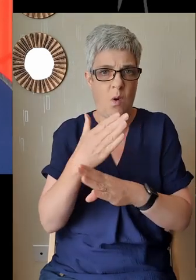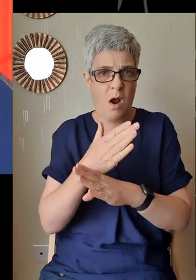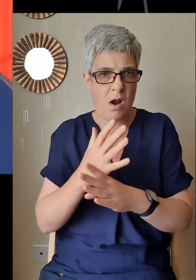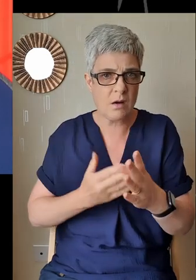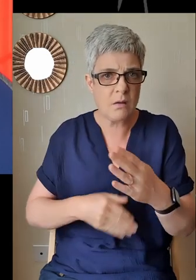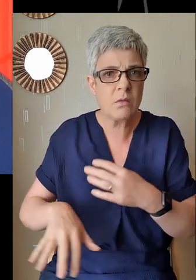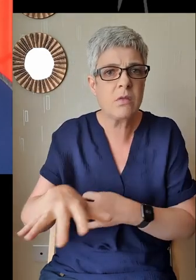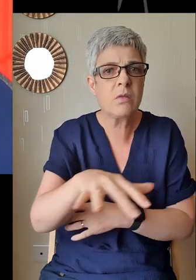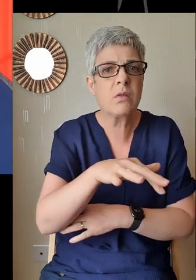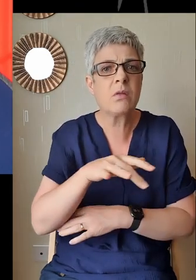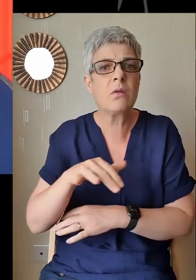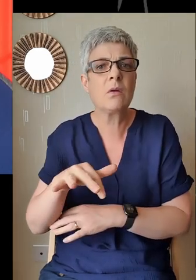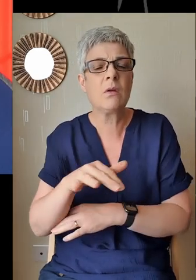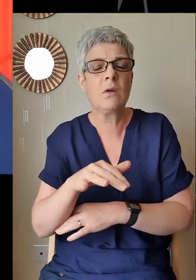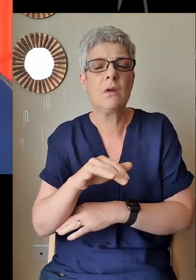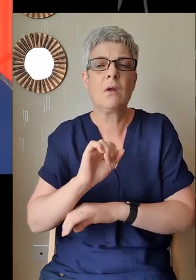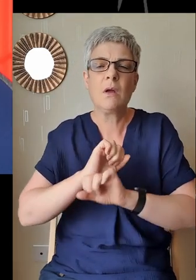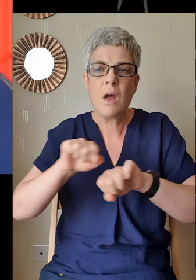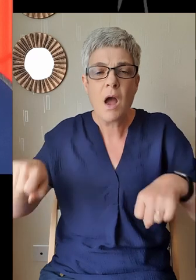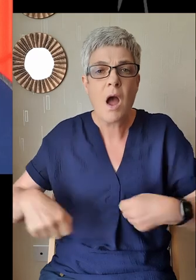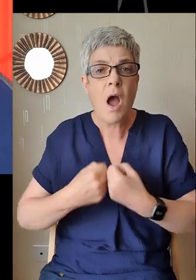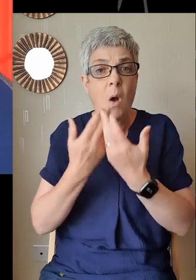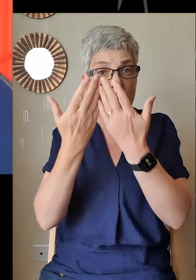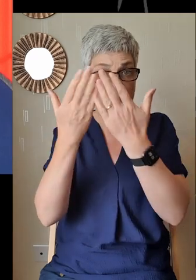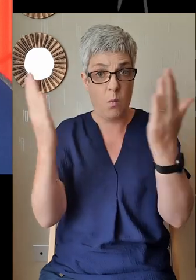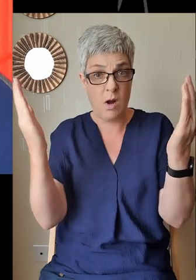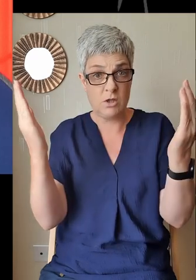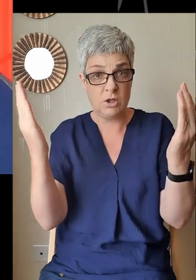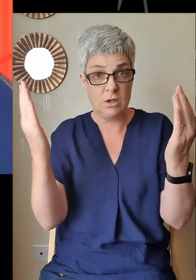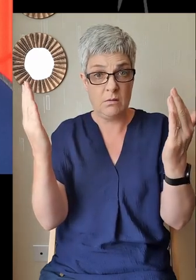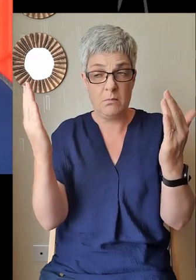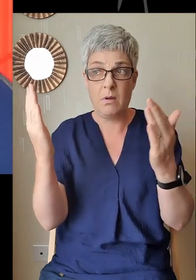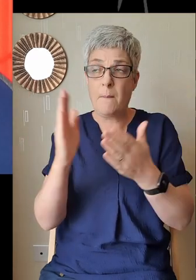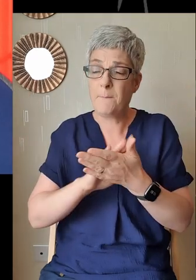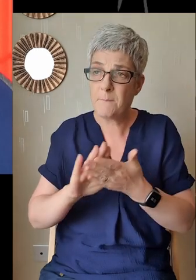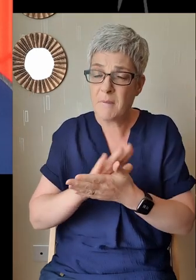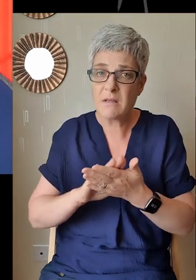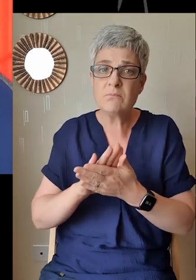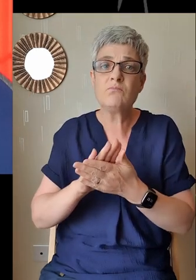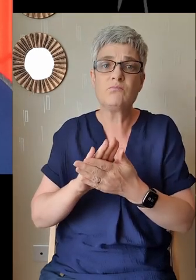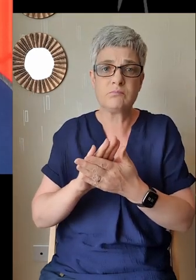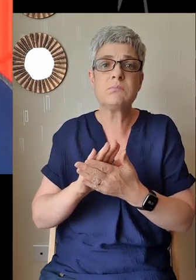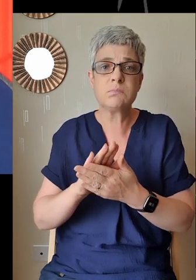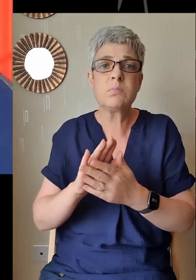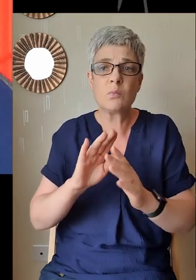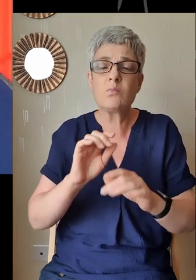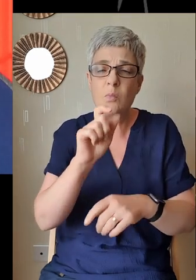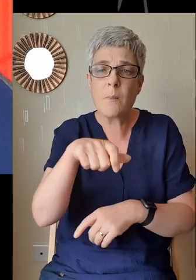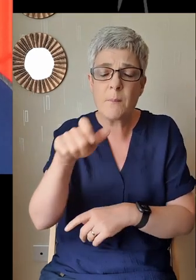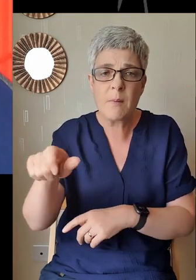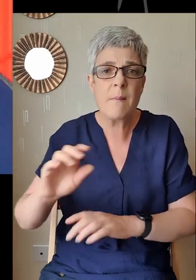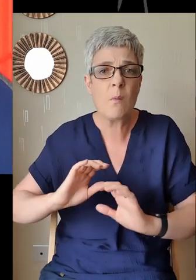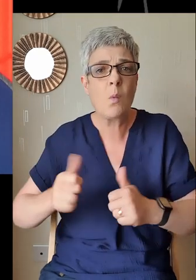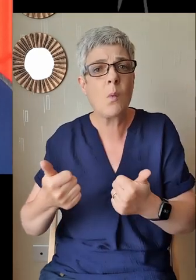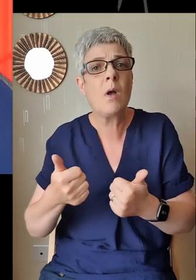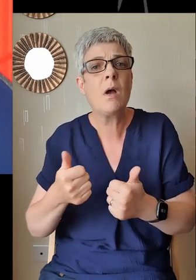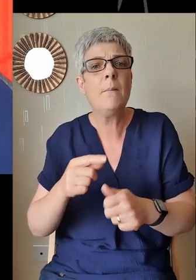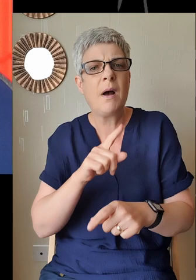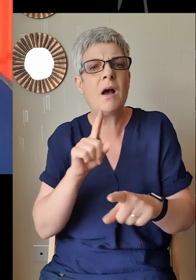May our worship be for the good of your people, but the good of your work and mission in the world.